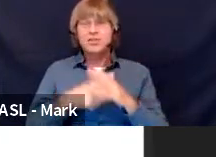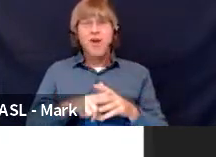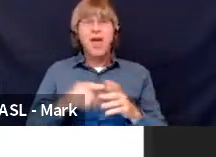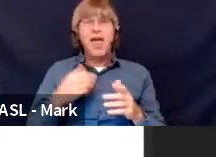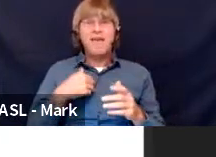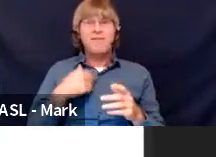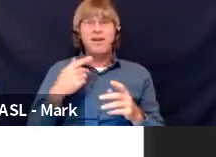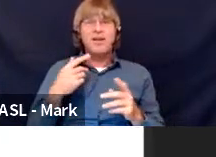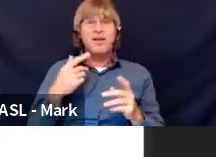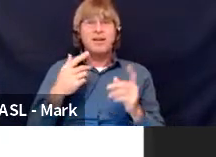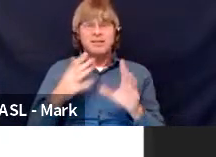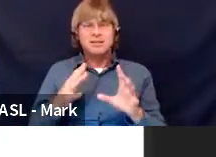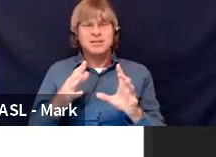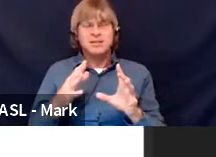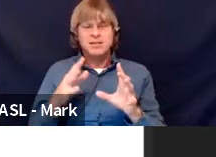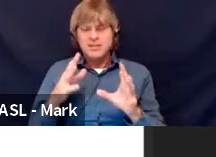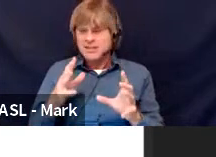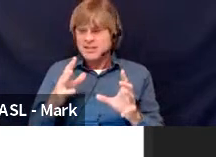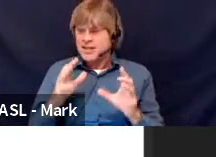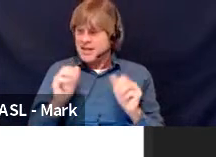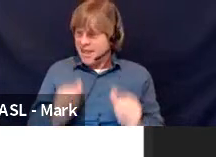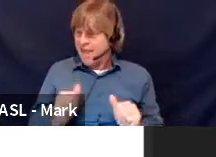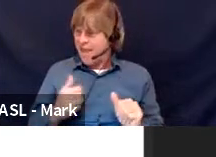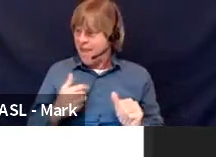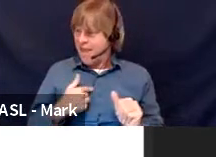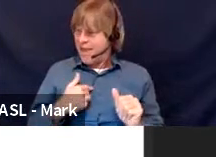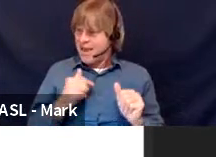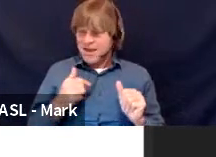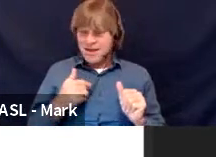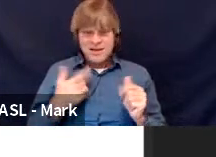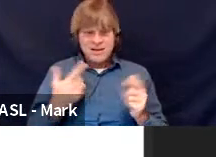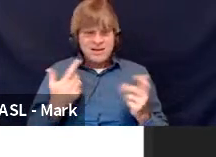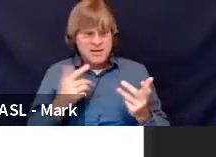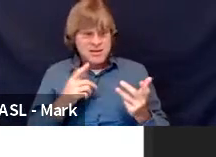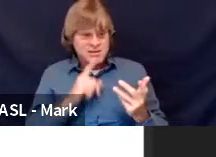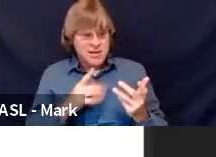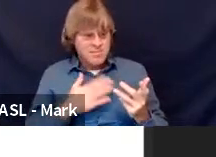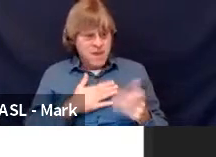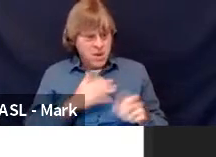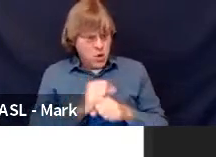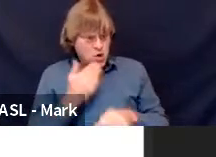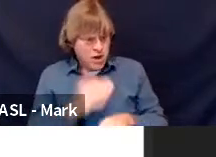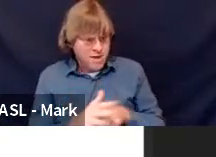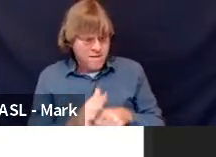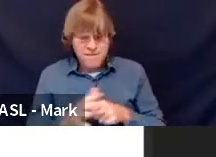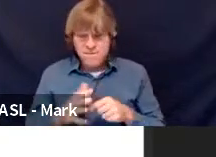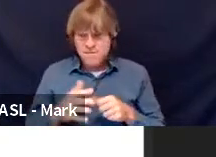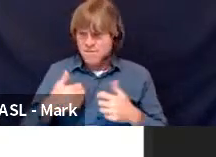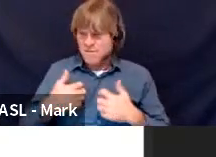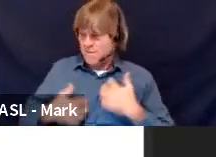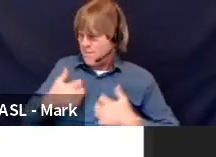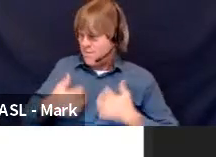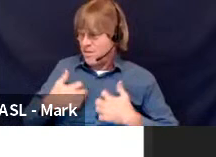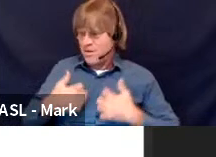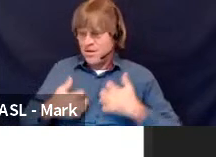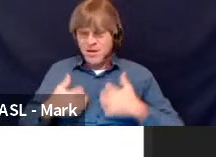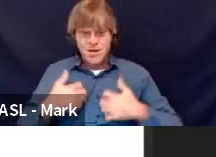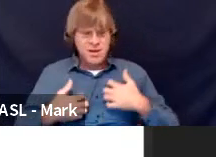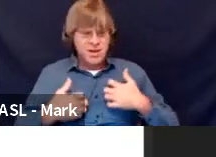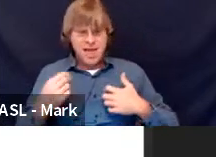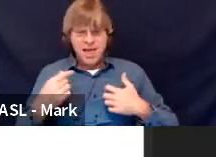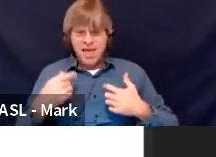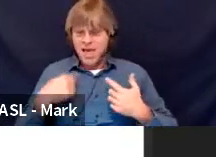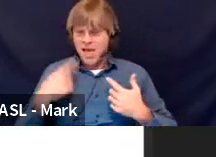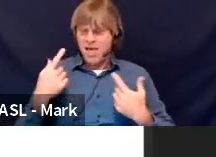imposter syndrome. I was like, can I even do this? Is my work good enough? And I had that